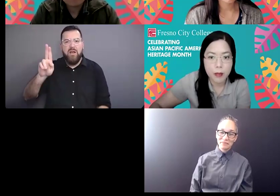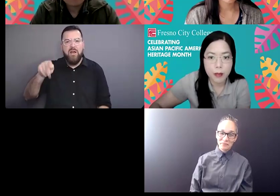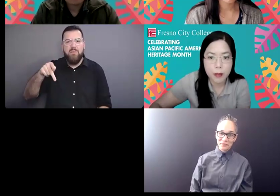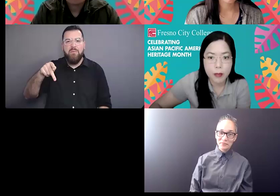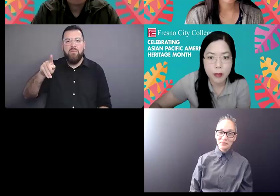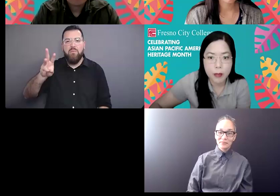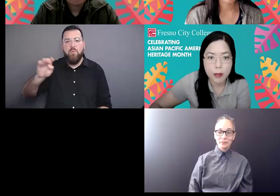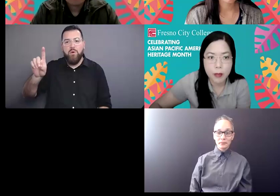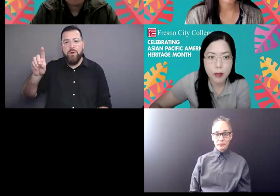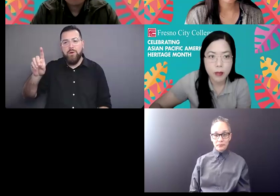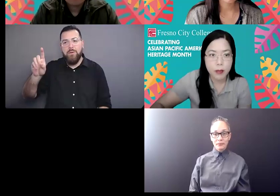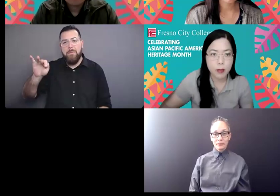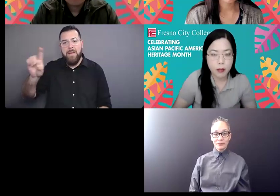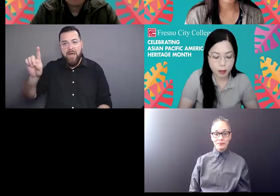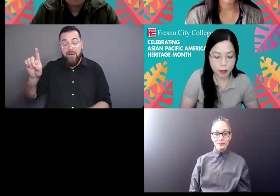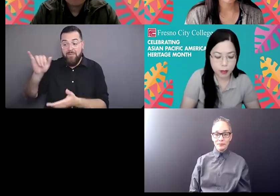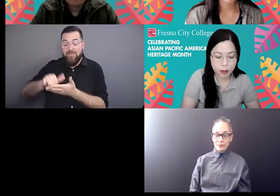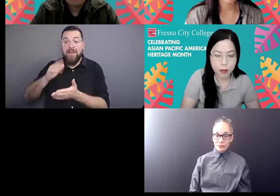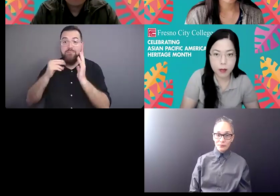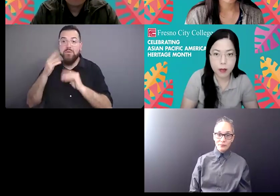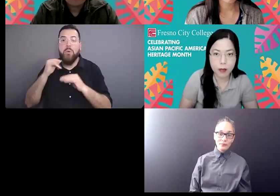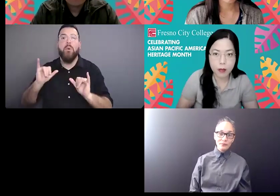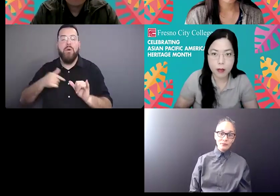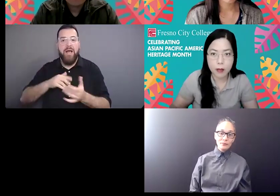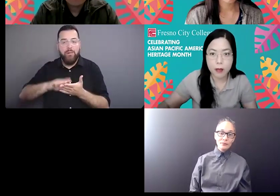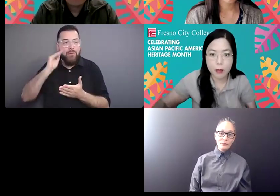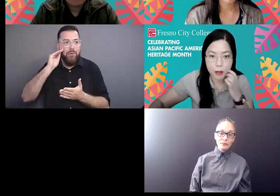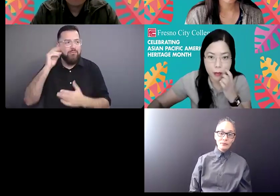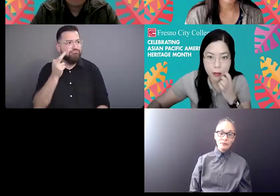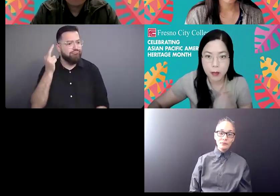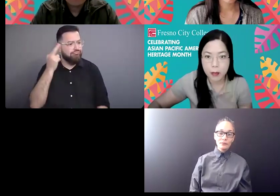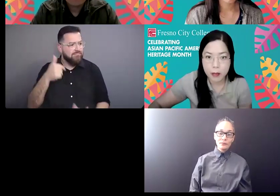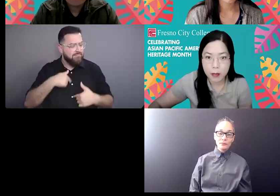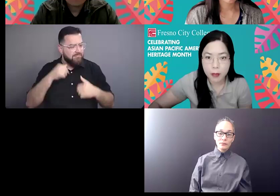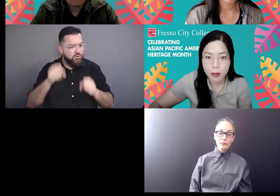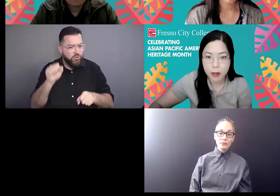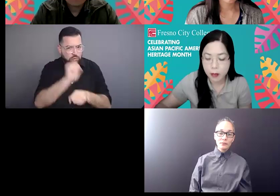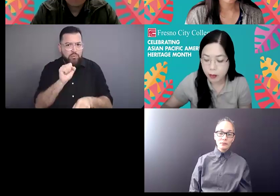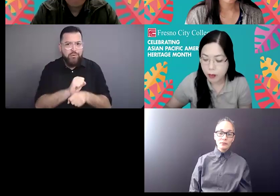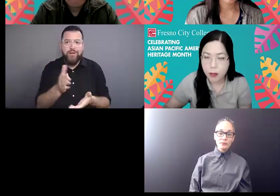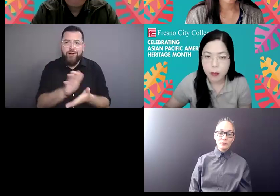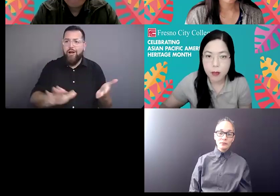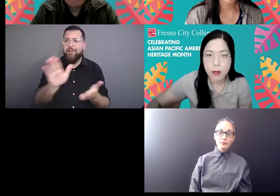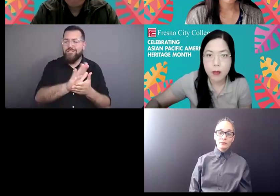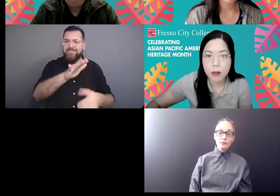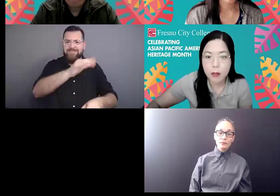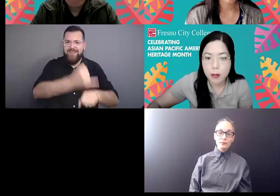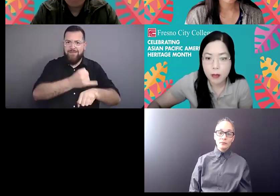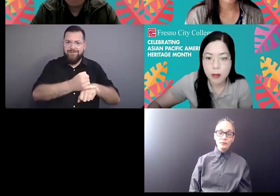was when I really learned and realized that you could work at a college campus. So prior to that, you know, it was